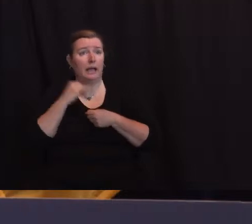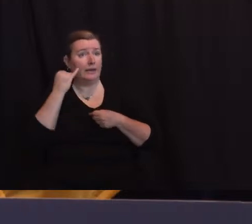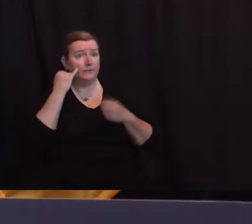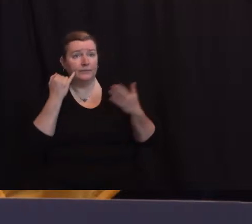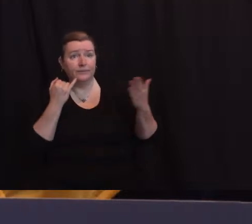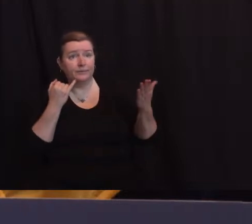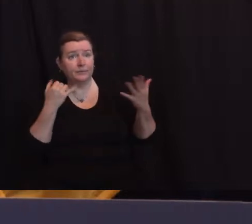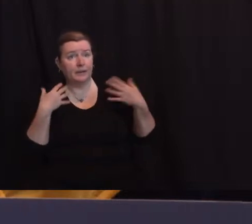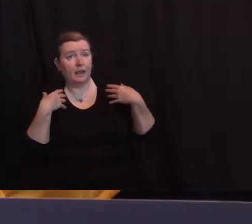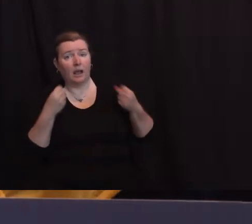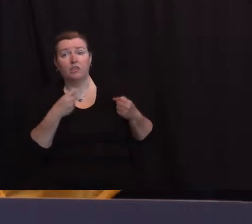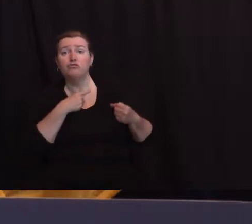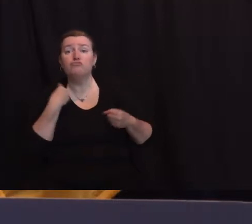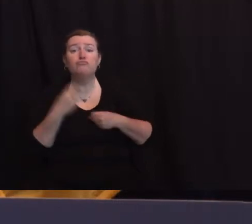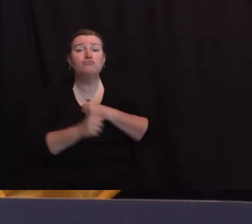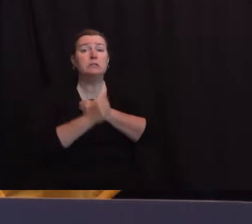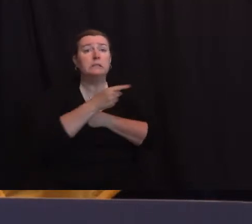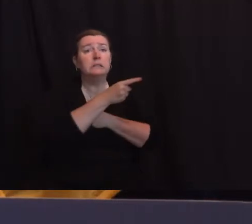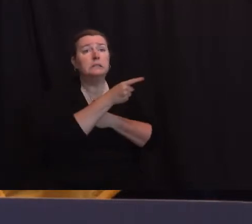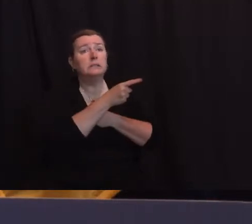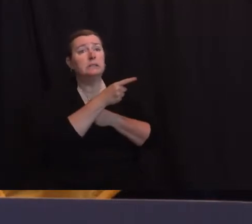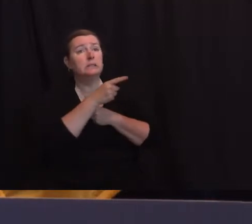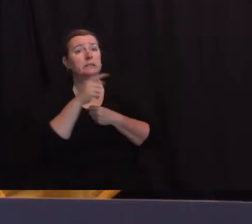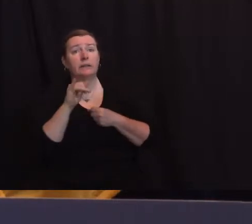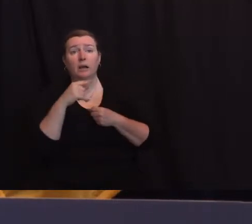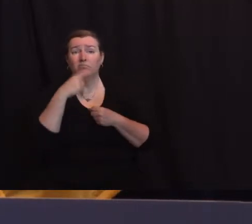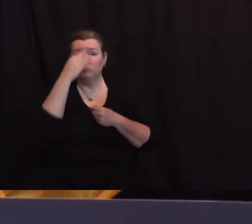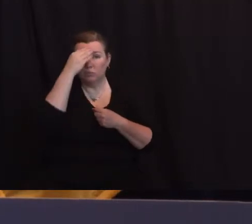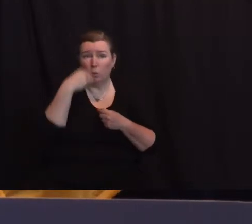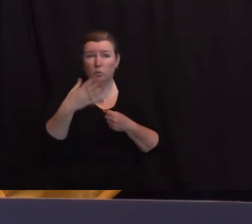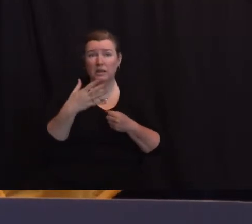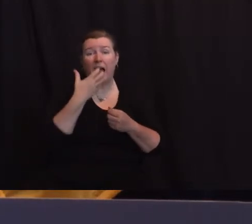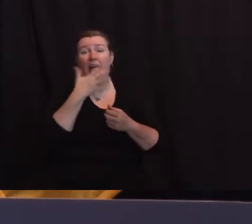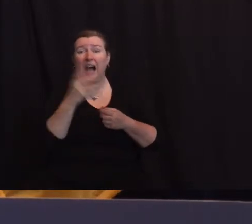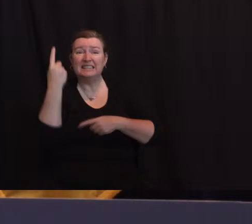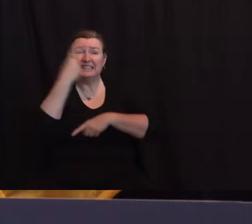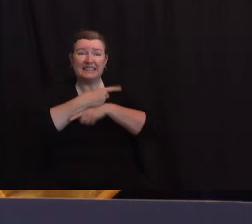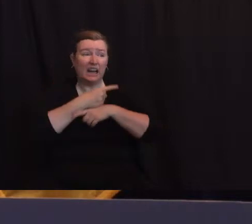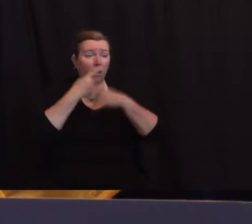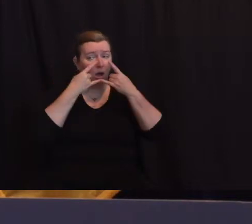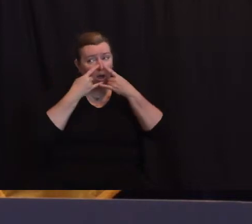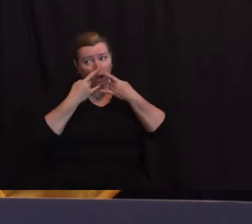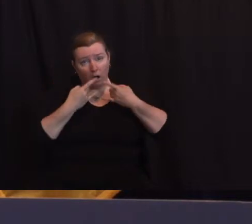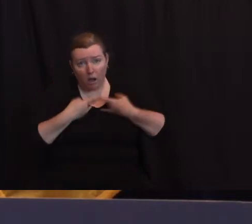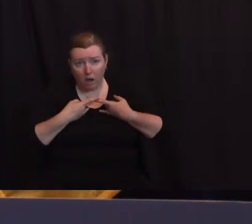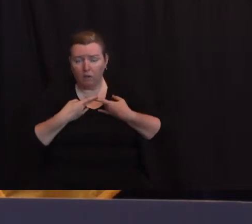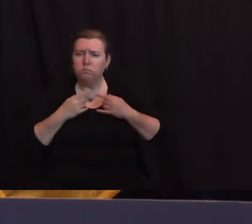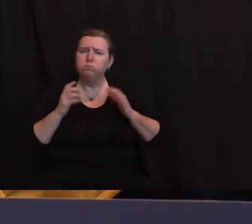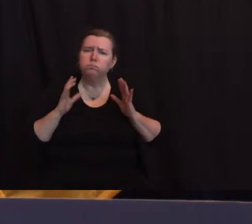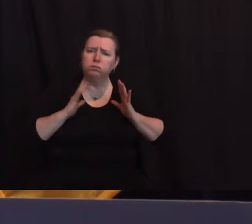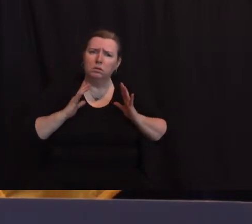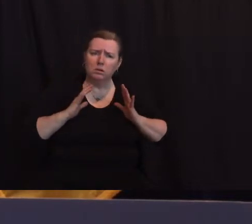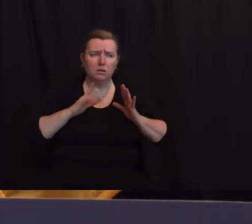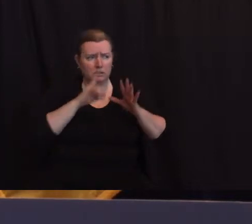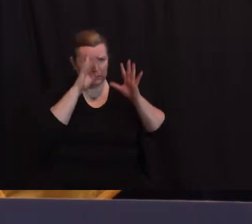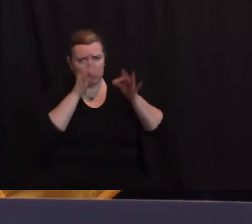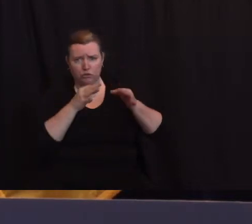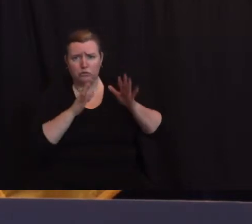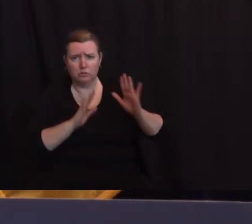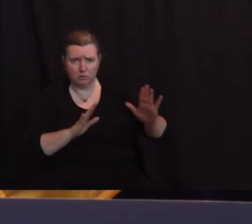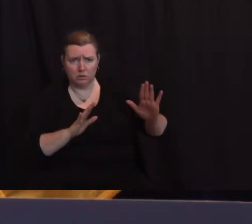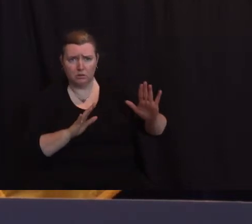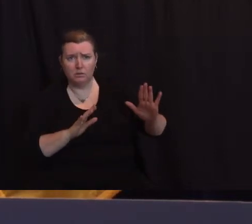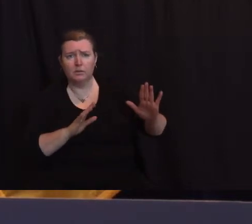risk, and high heat is on that list, that you can make the decision you think you have to make. I would just ask districts to